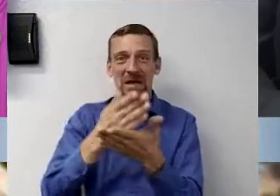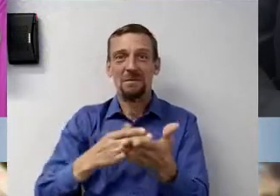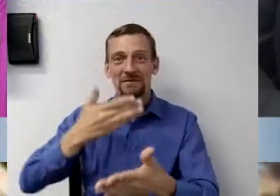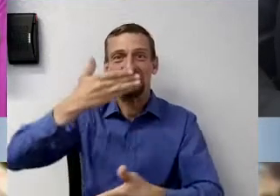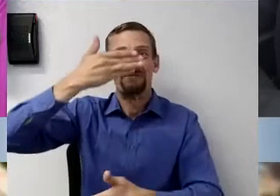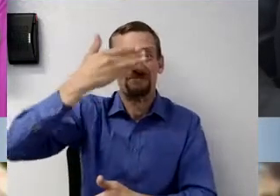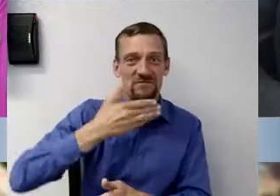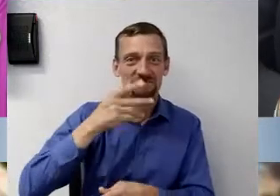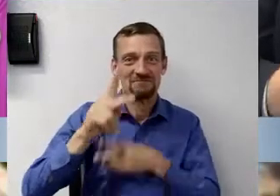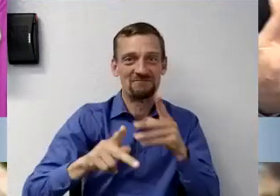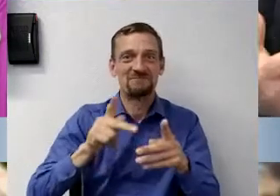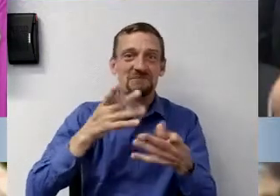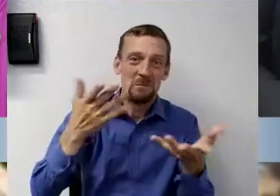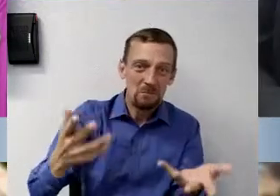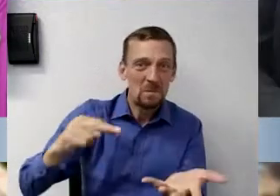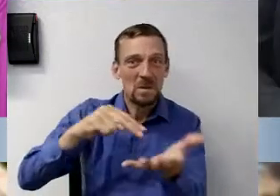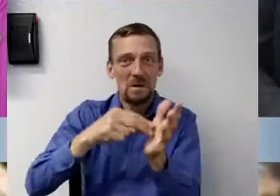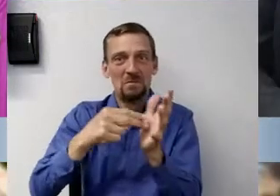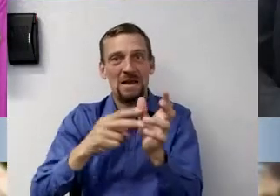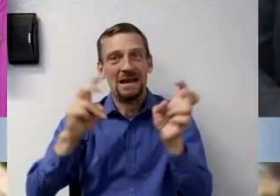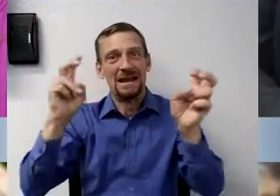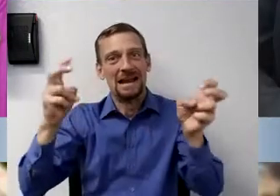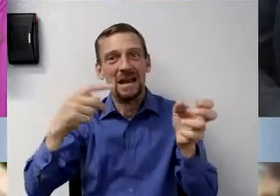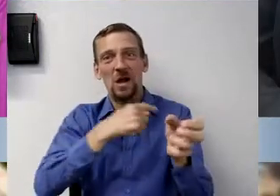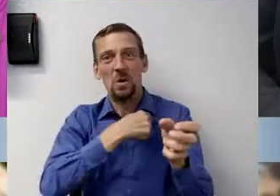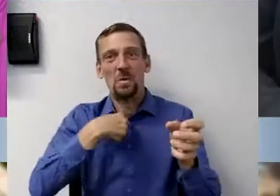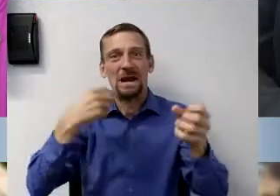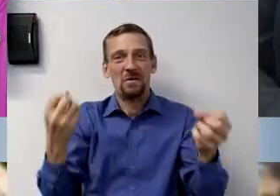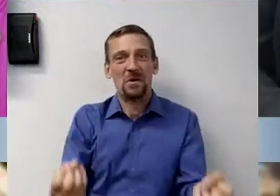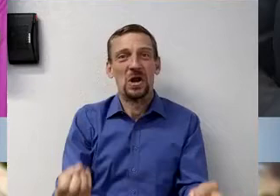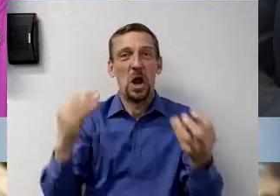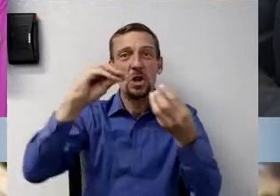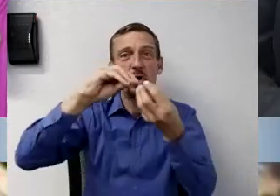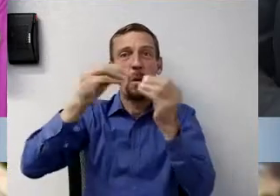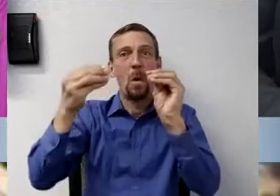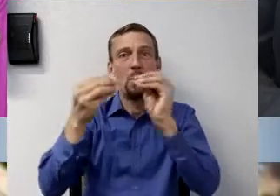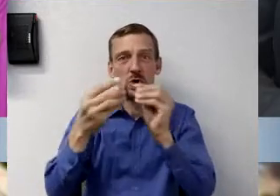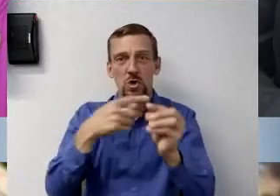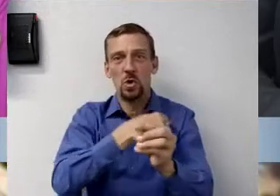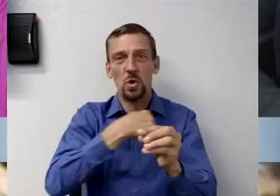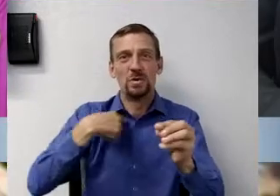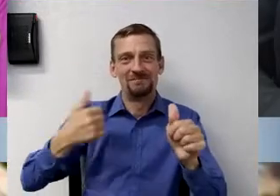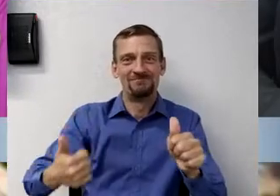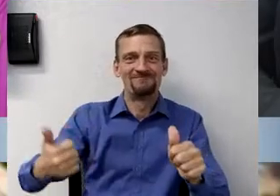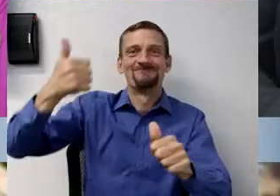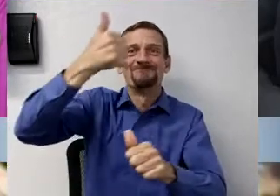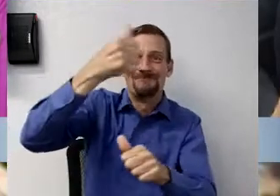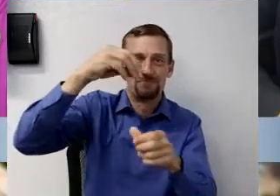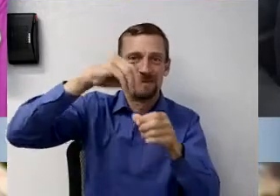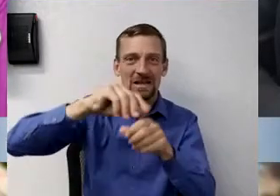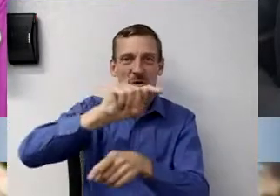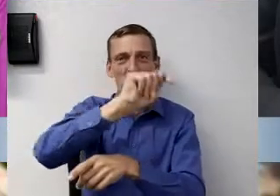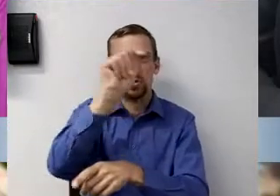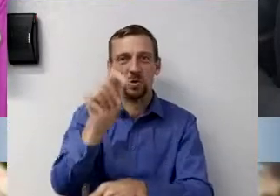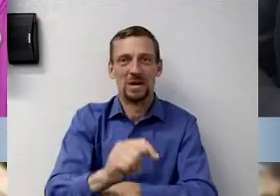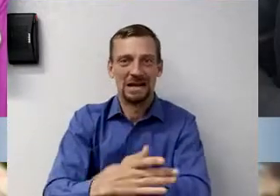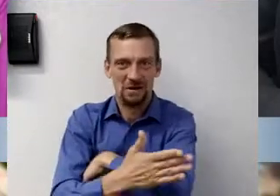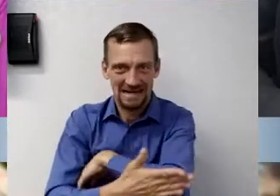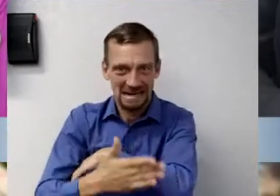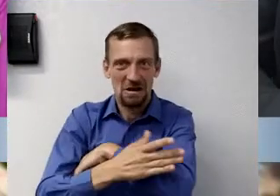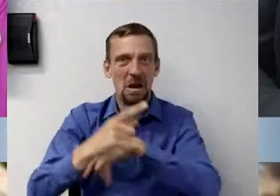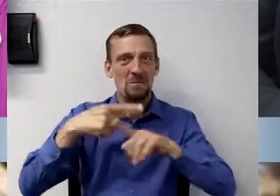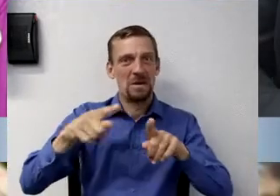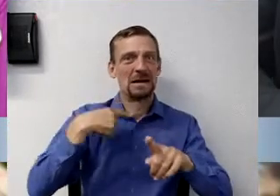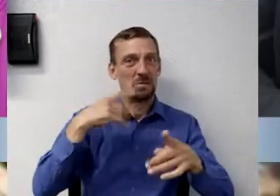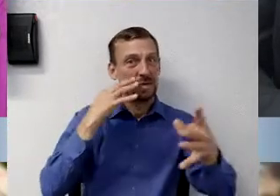speak, in terms of some of the statistics that we're observing here in Tulare County, which I'll cover